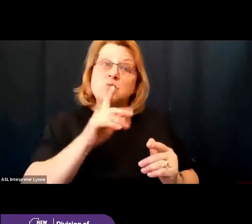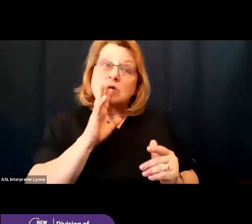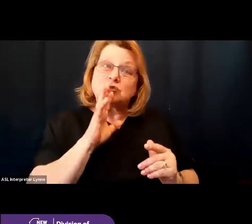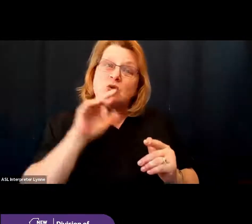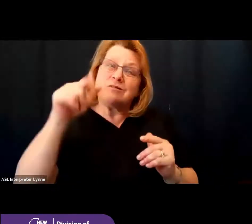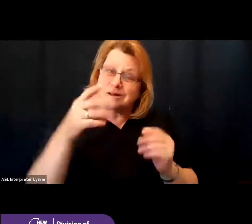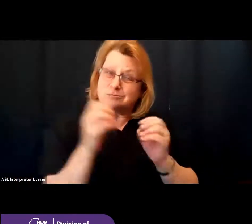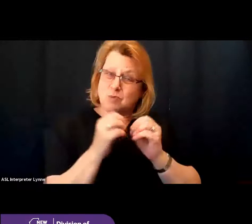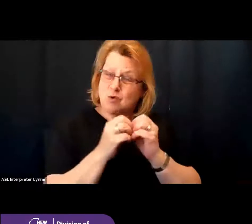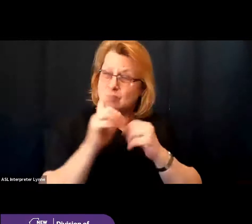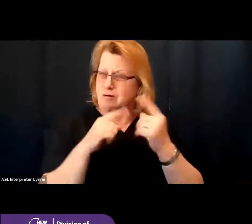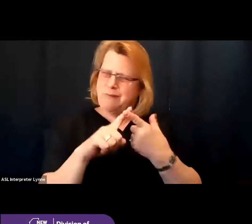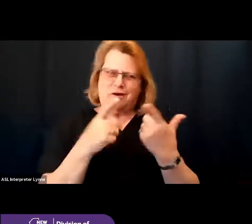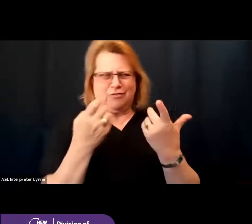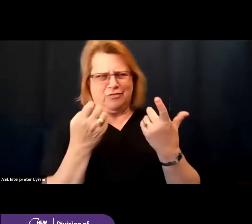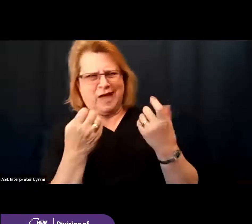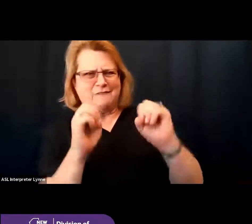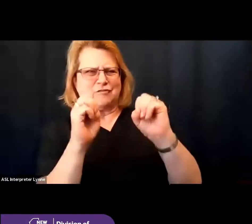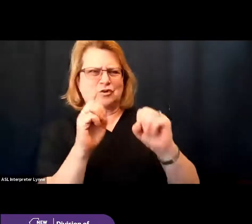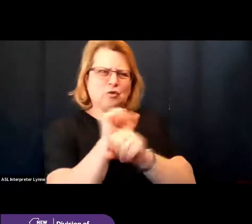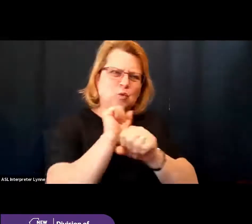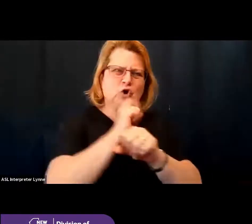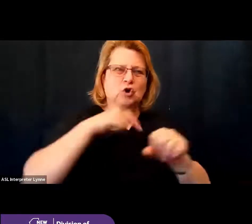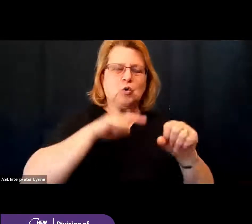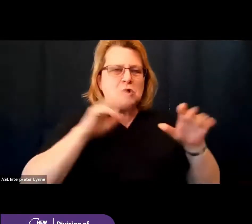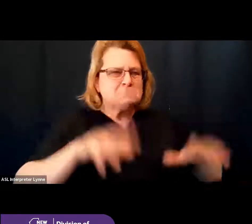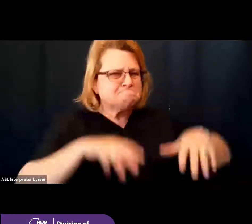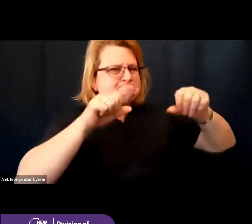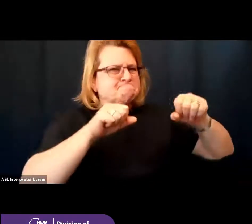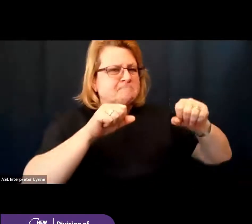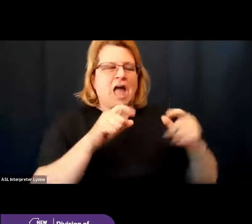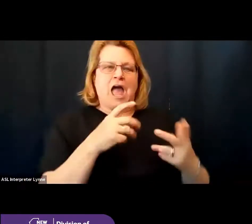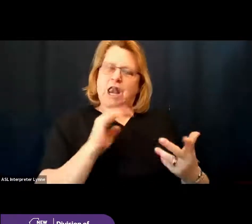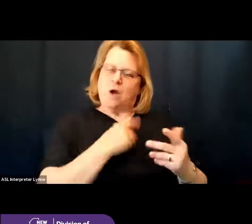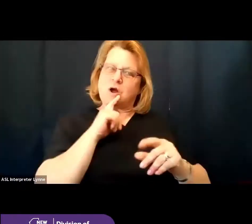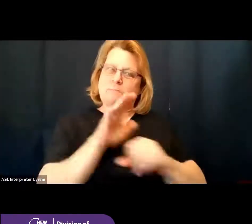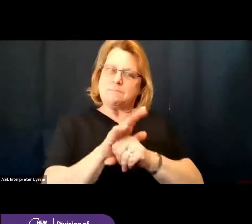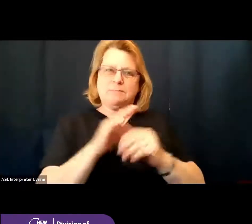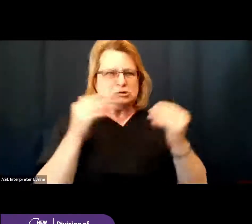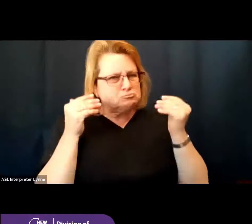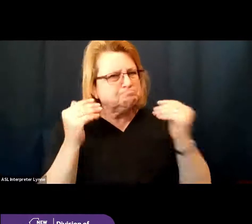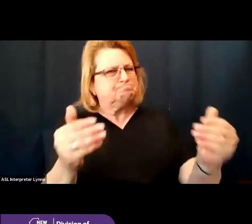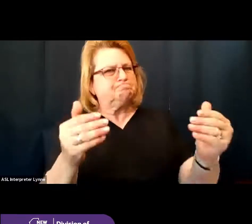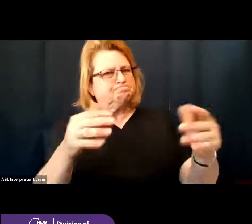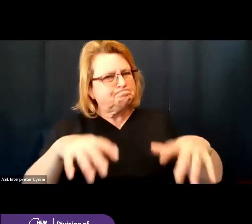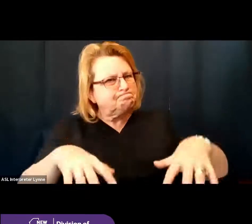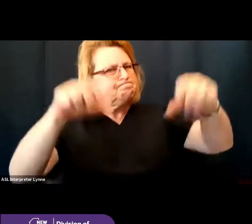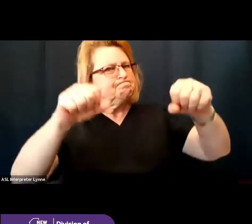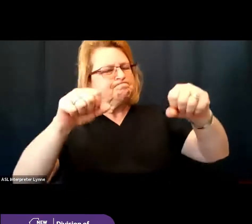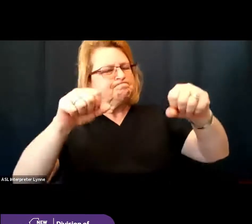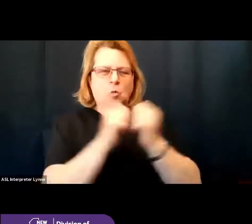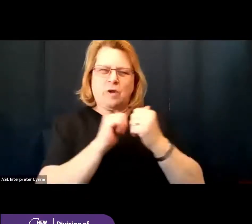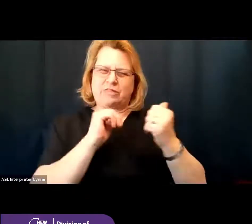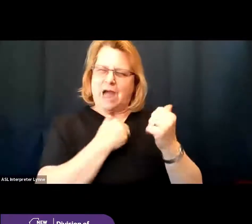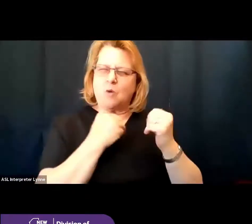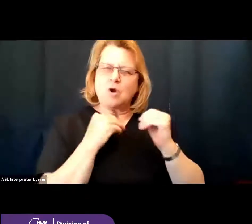have taken and the efforts that we are committed to taking here at the Division of Human Rights and with our colleagues both in and outside